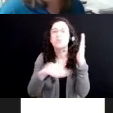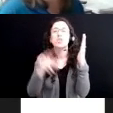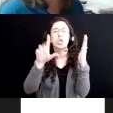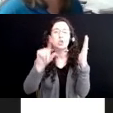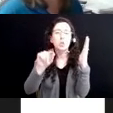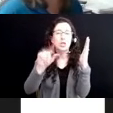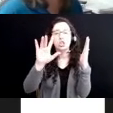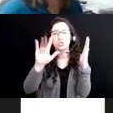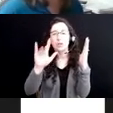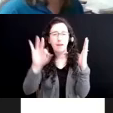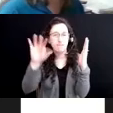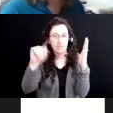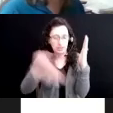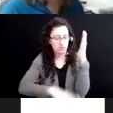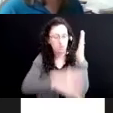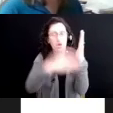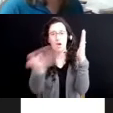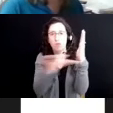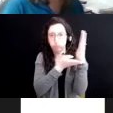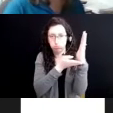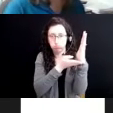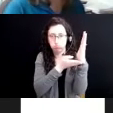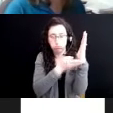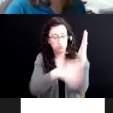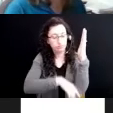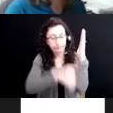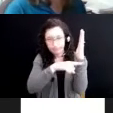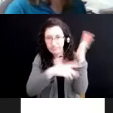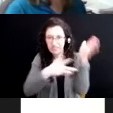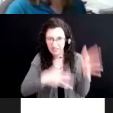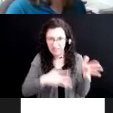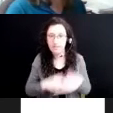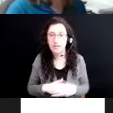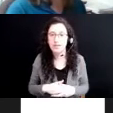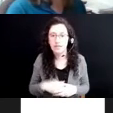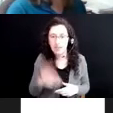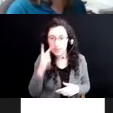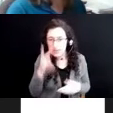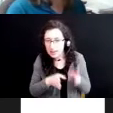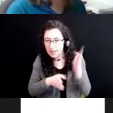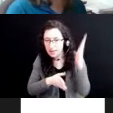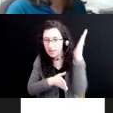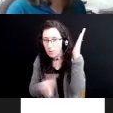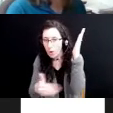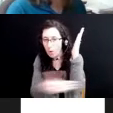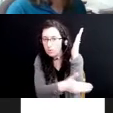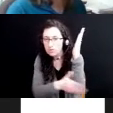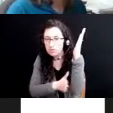hazard to the buildings. Also, you might be able to see there's a road back here behind. So this is a